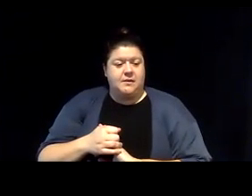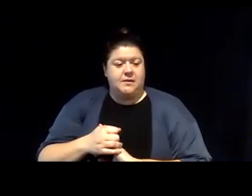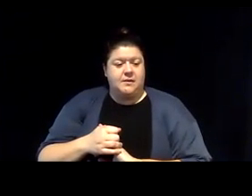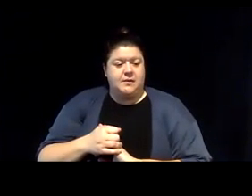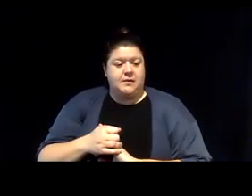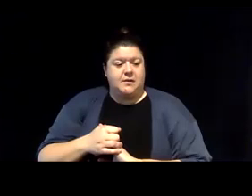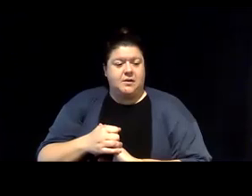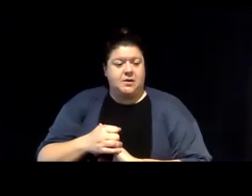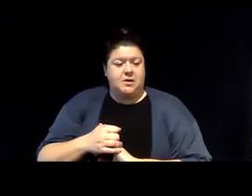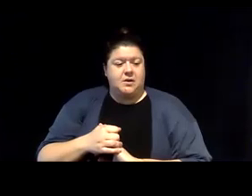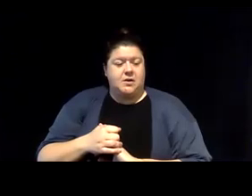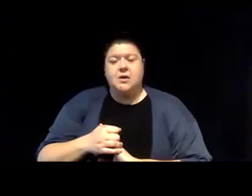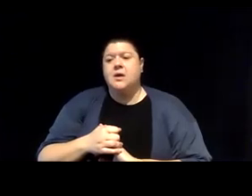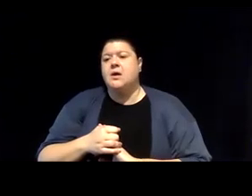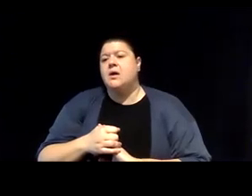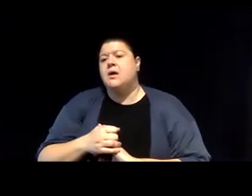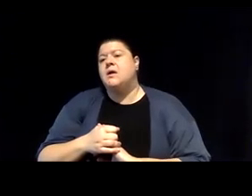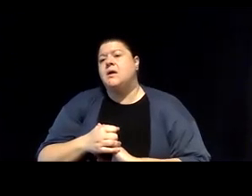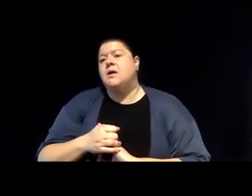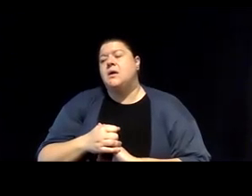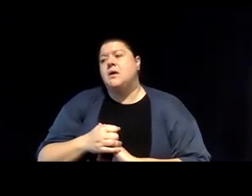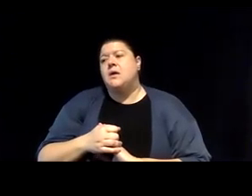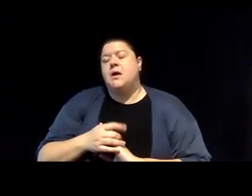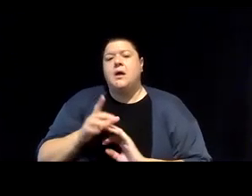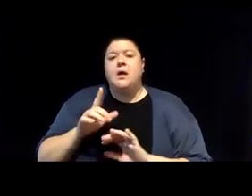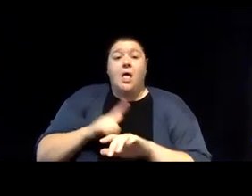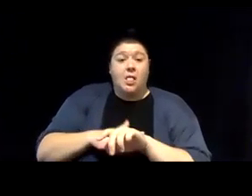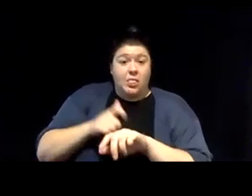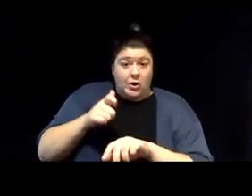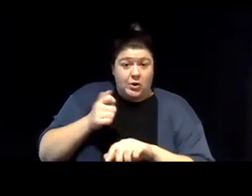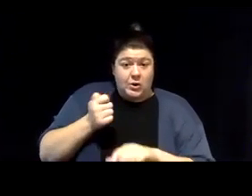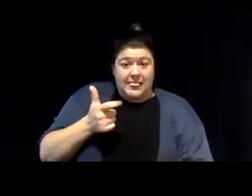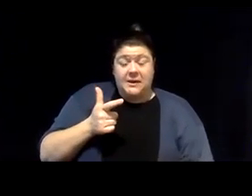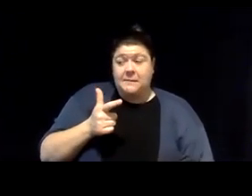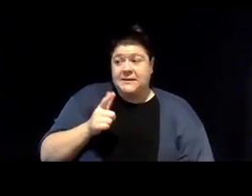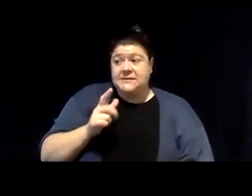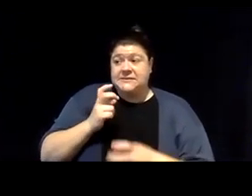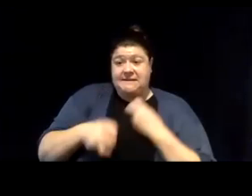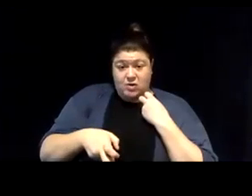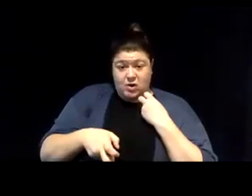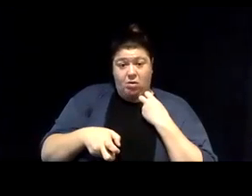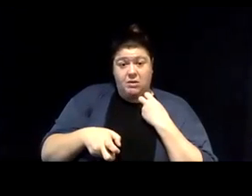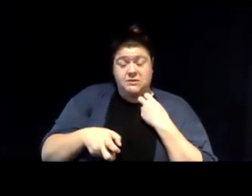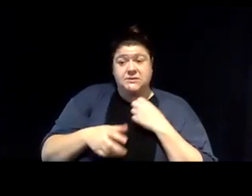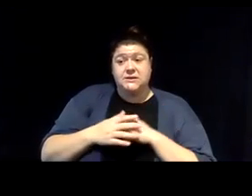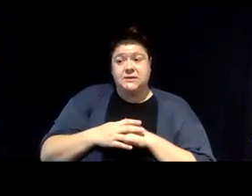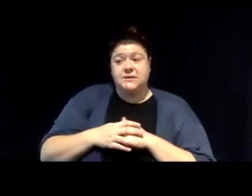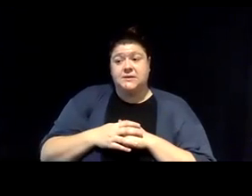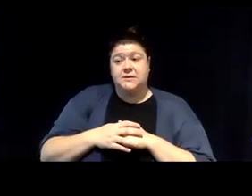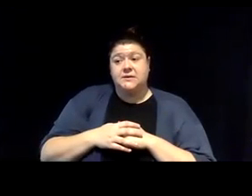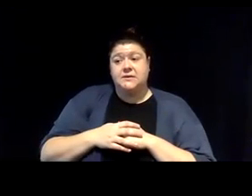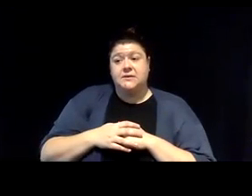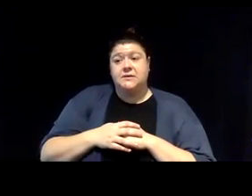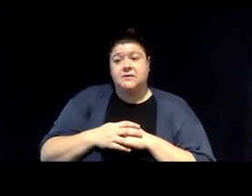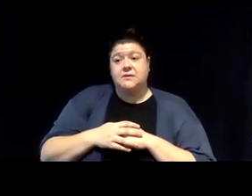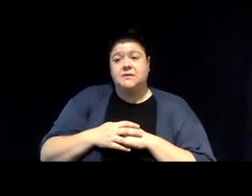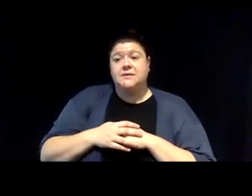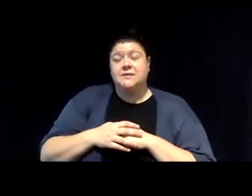longer and it's a little bit difficult instead of doing it like how can you say this